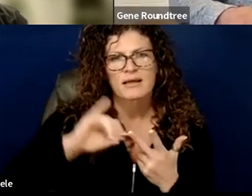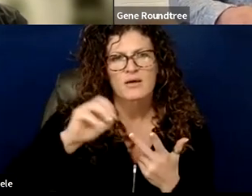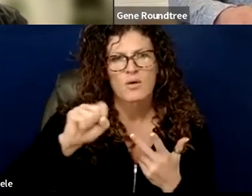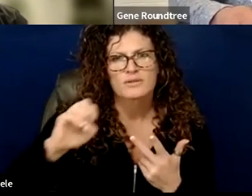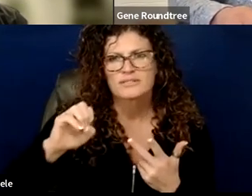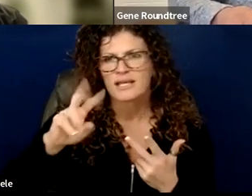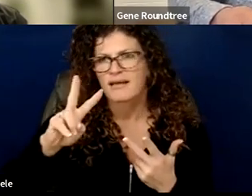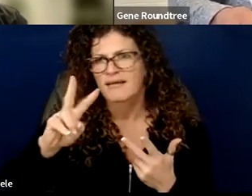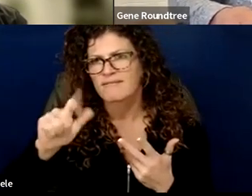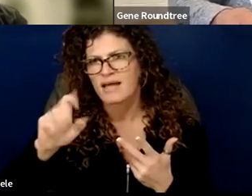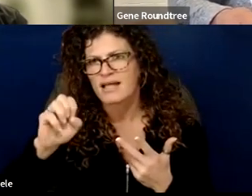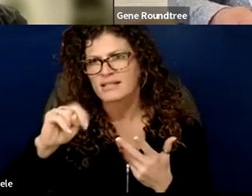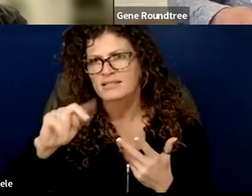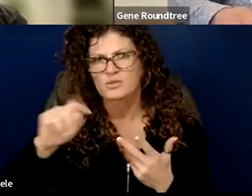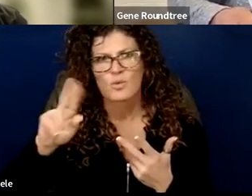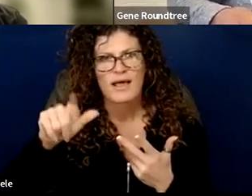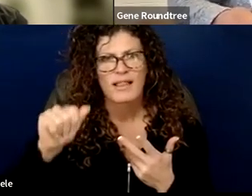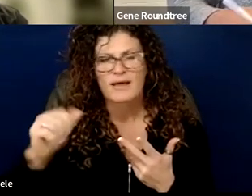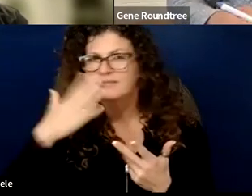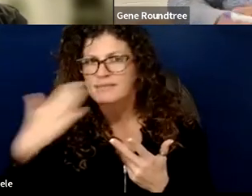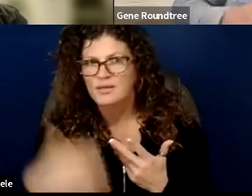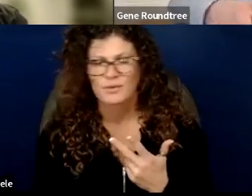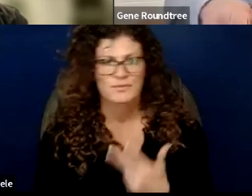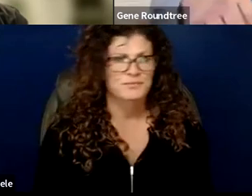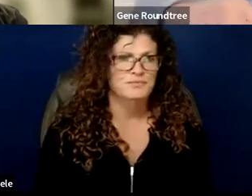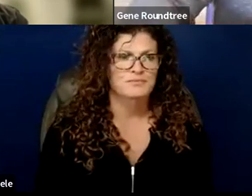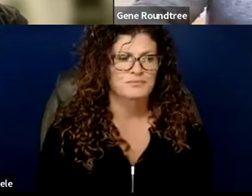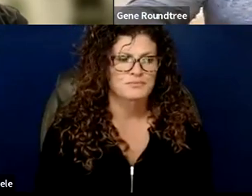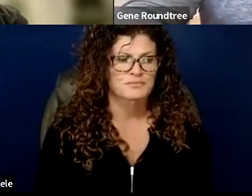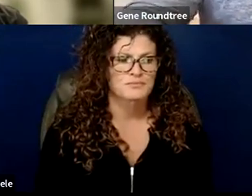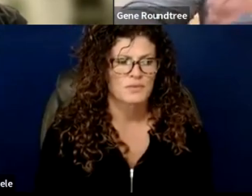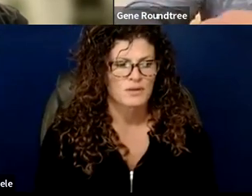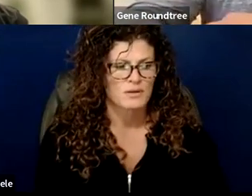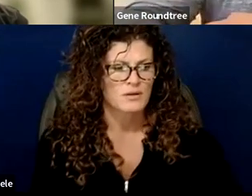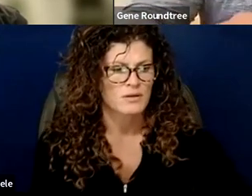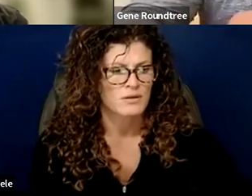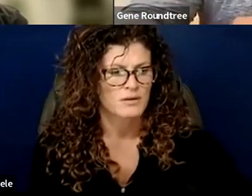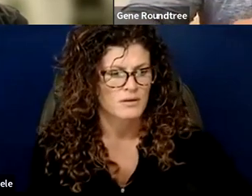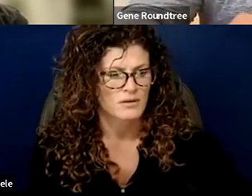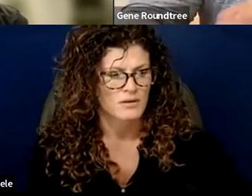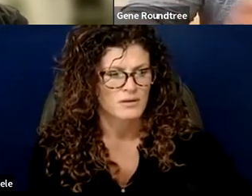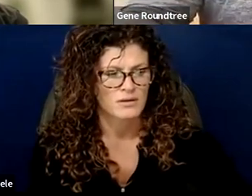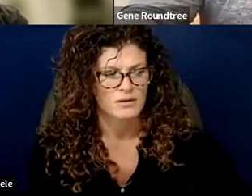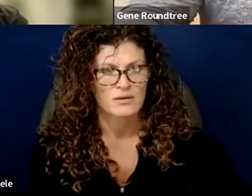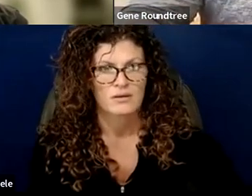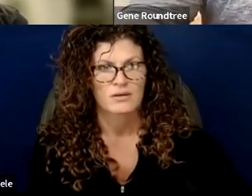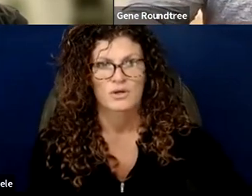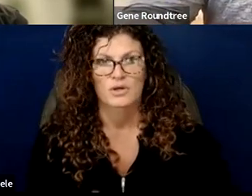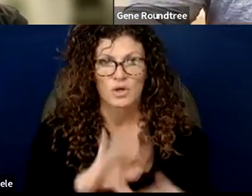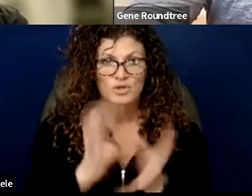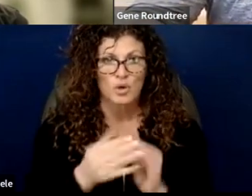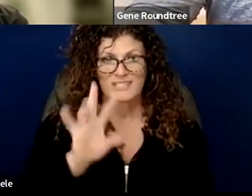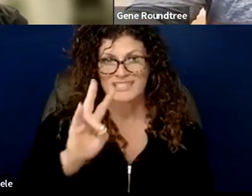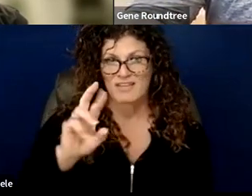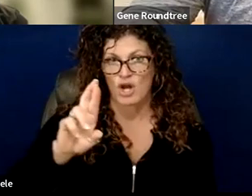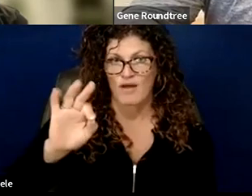Valenzuela, who's with us tonight. Thank you, Jose. We have received, I'm told, 7 RFP submissions today, so